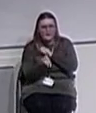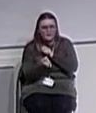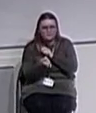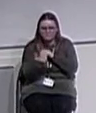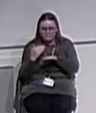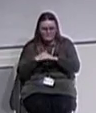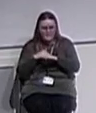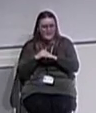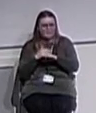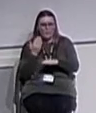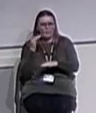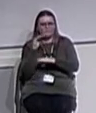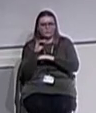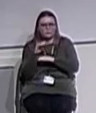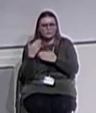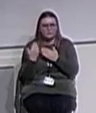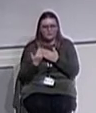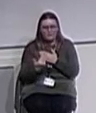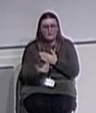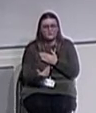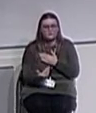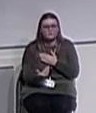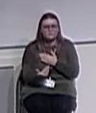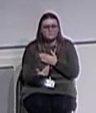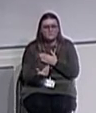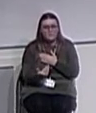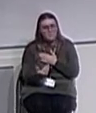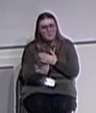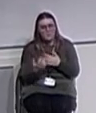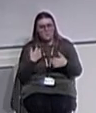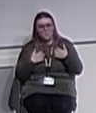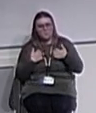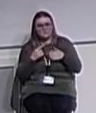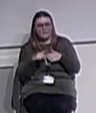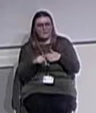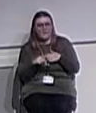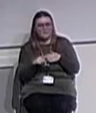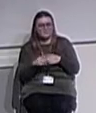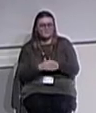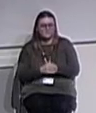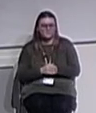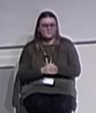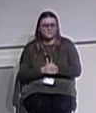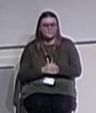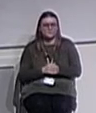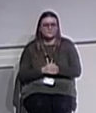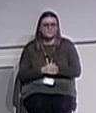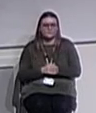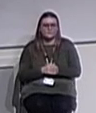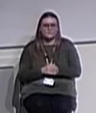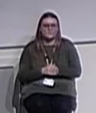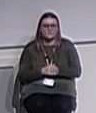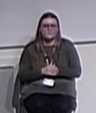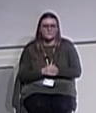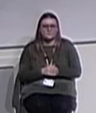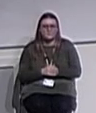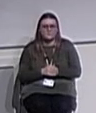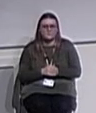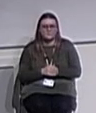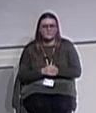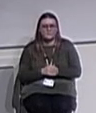future generations? That may be your driver for doing bioscience. You may, of course, be interested not just